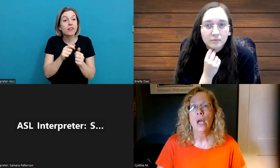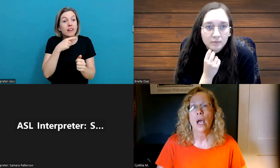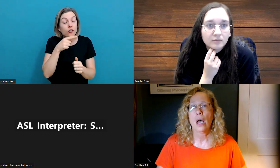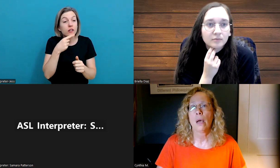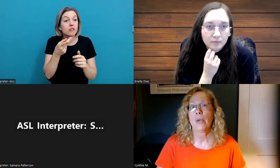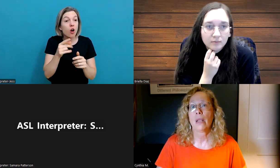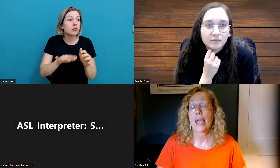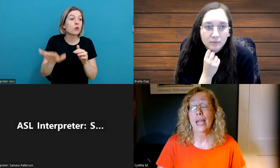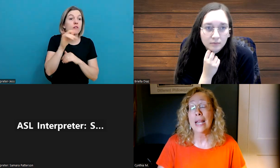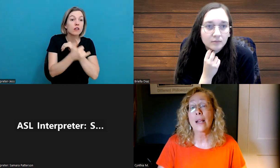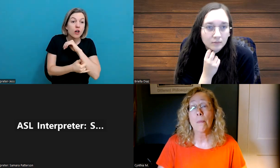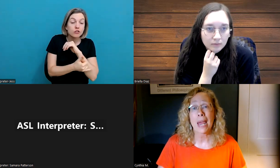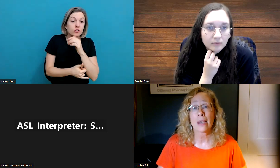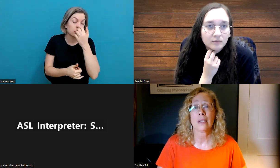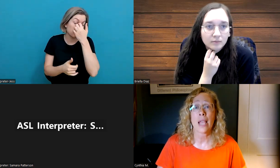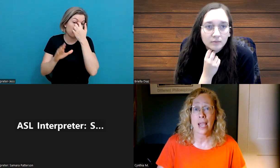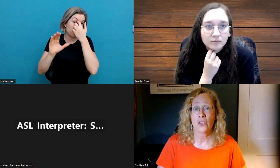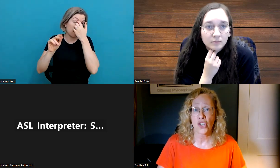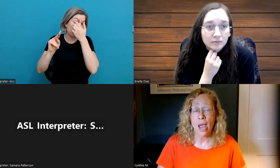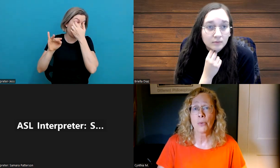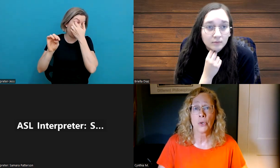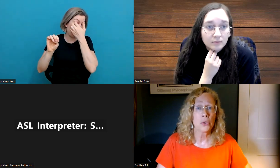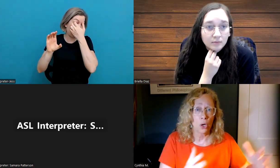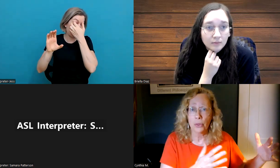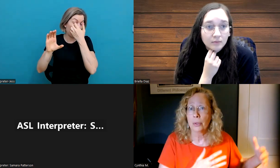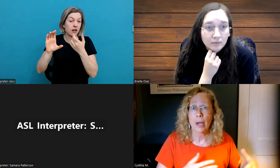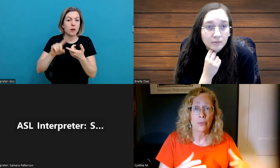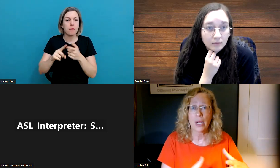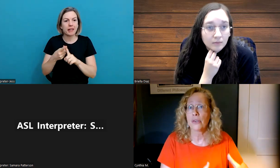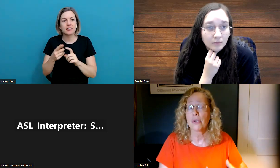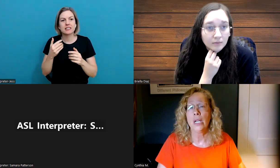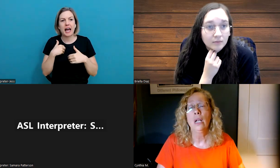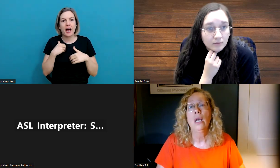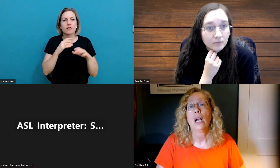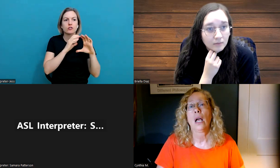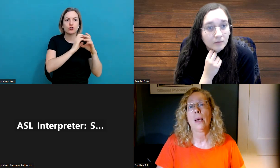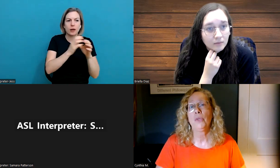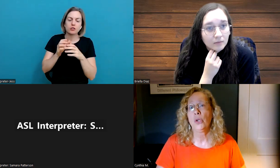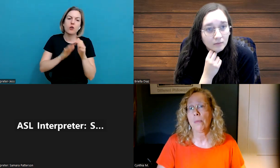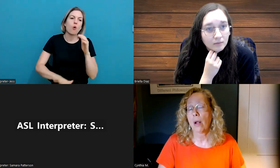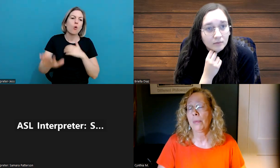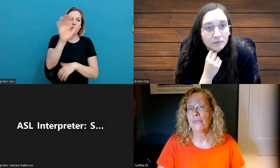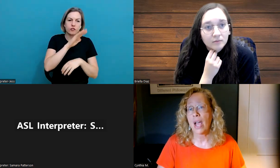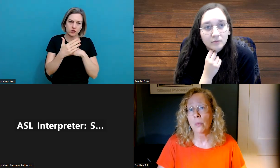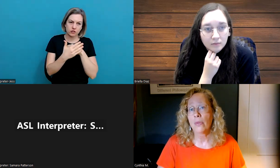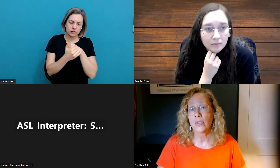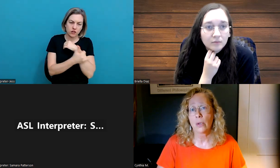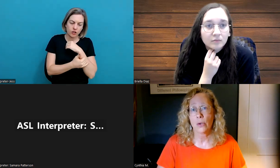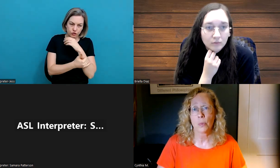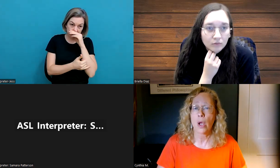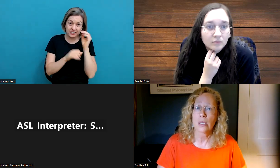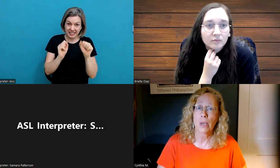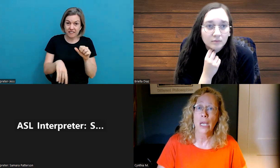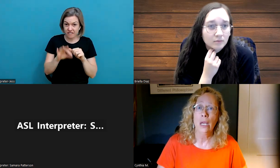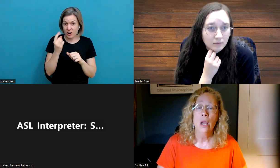country. Like Canine Companions has chapters all throughout the country. You can probably find one that's in